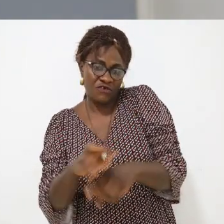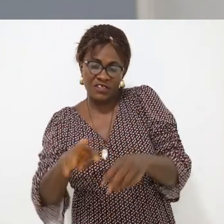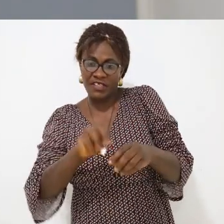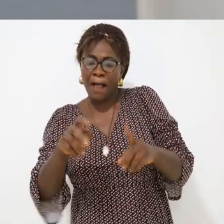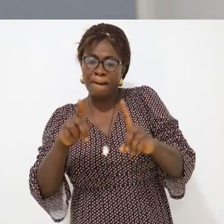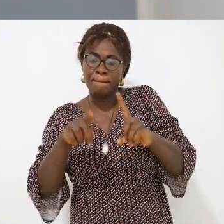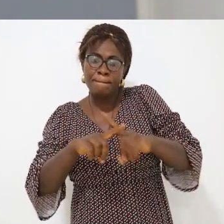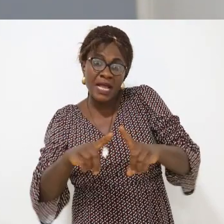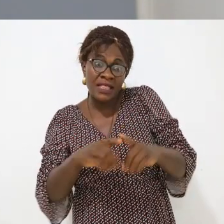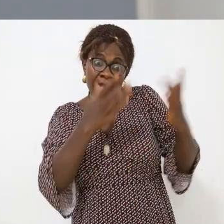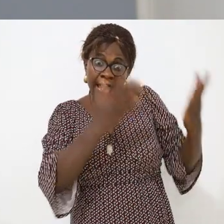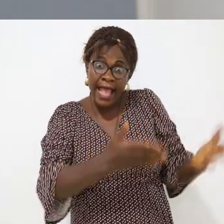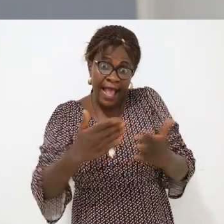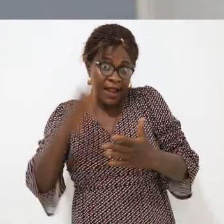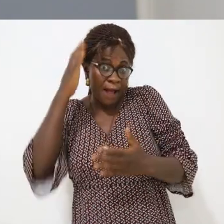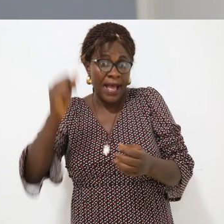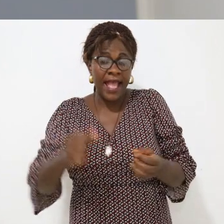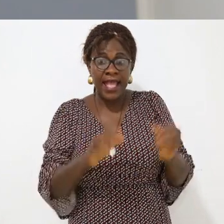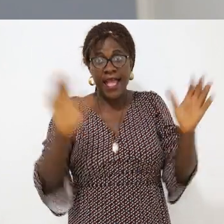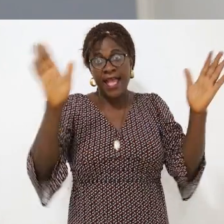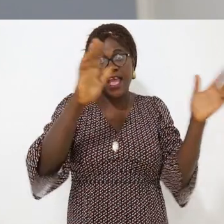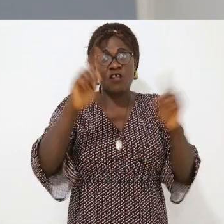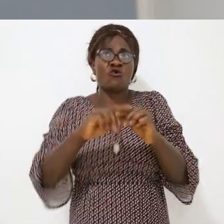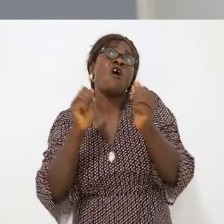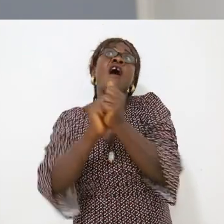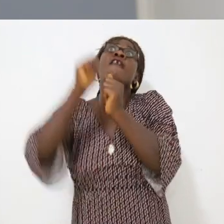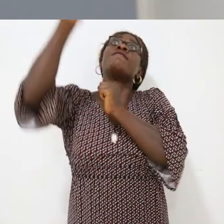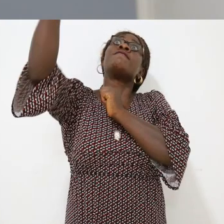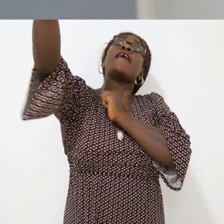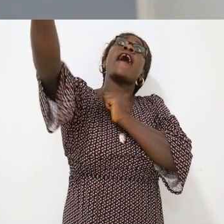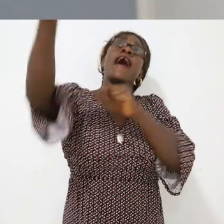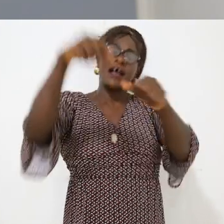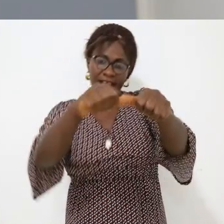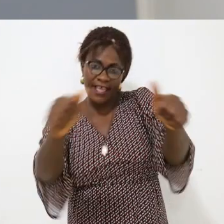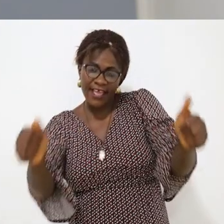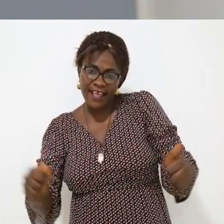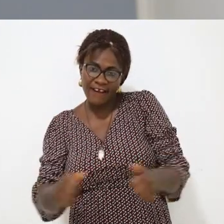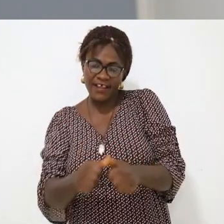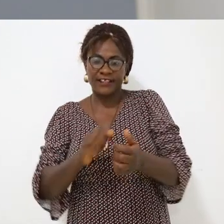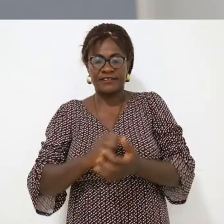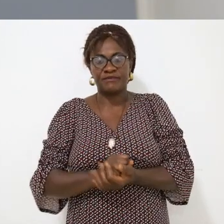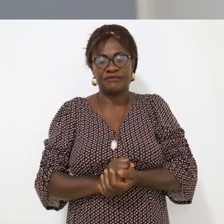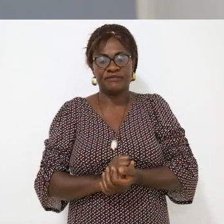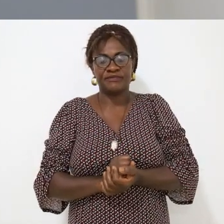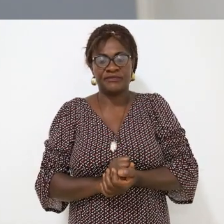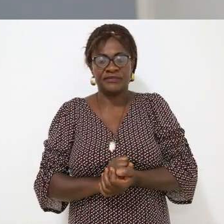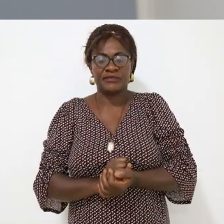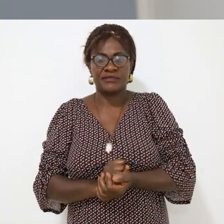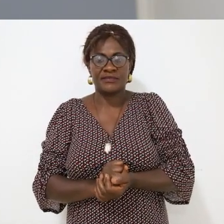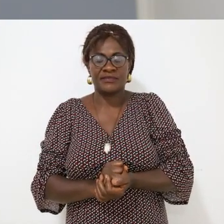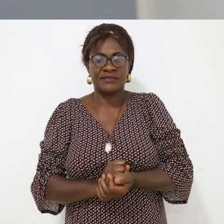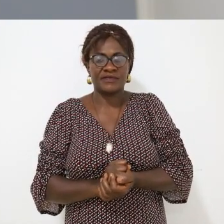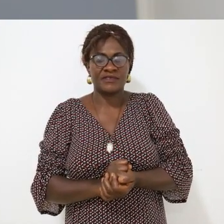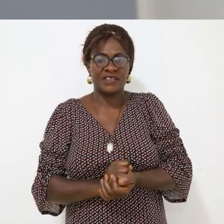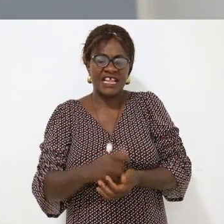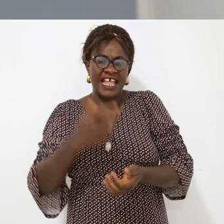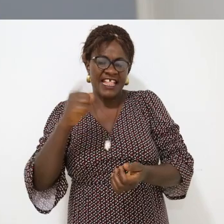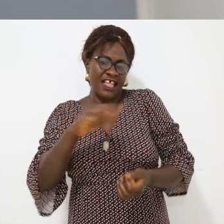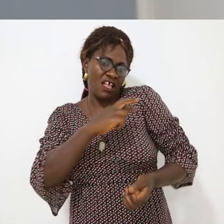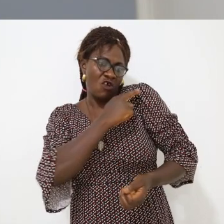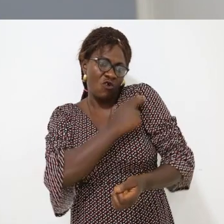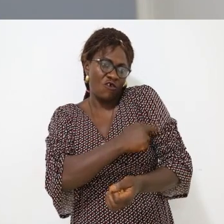carried by air to wider or further distances from the person who produces them.